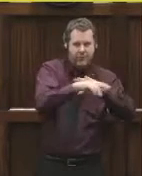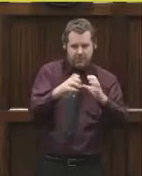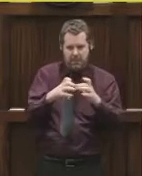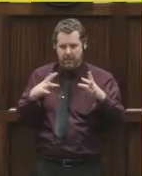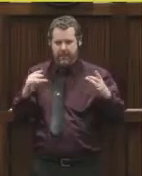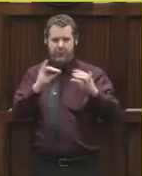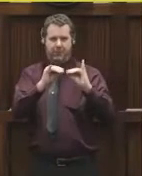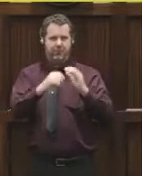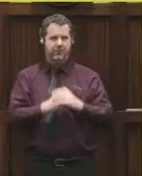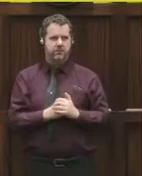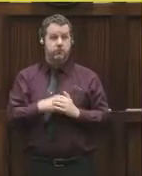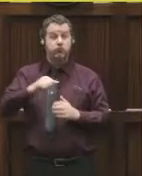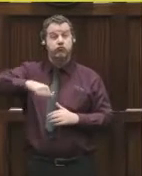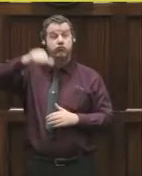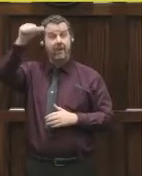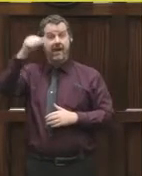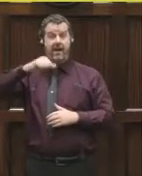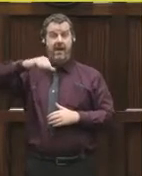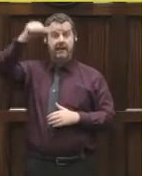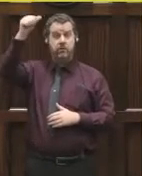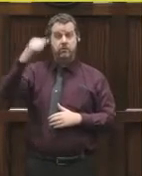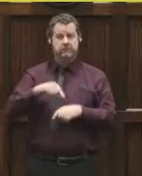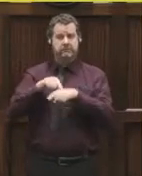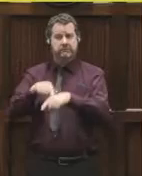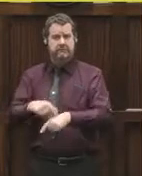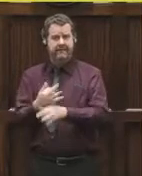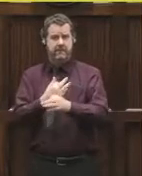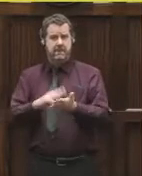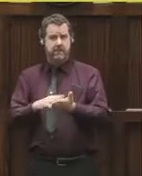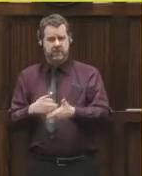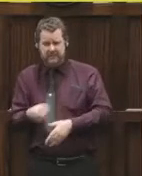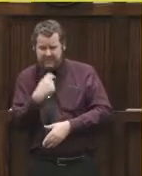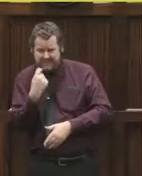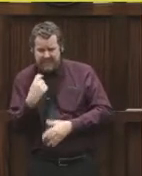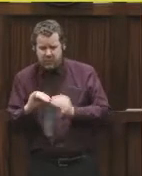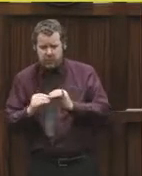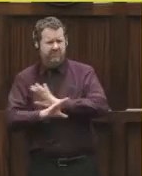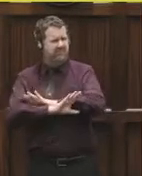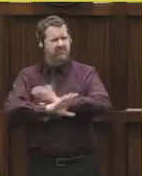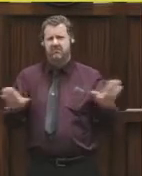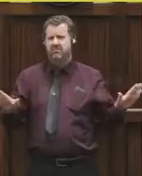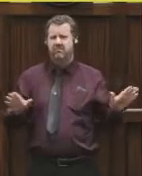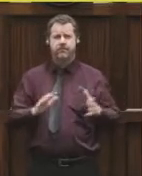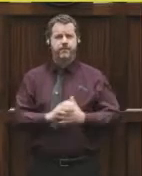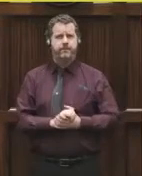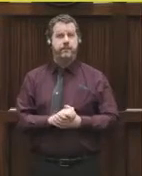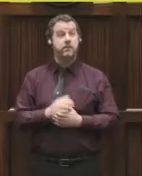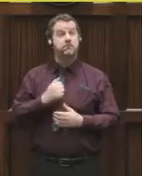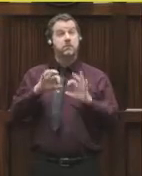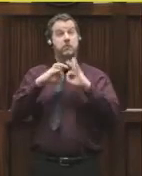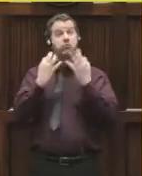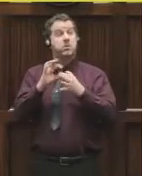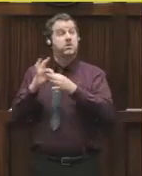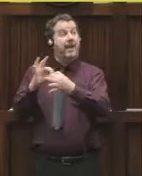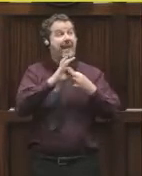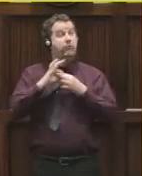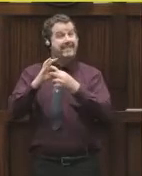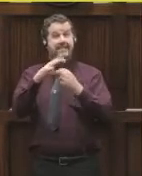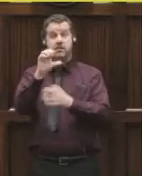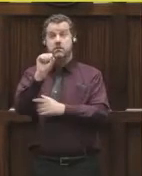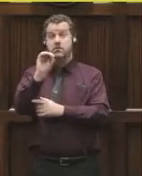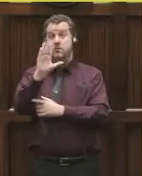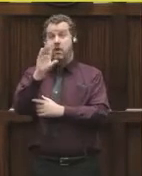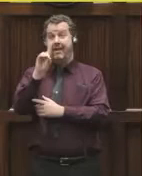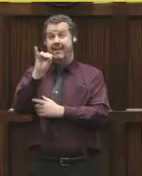not have to rely on family members to interpret for them. While Solidarity welcomes the bill, as